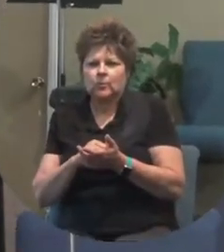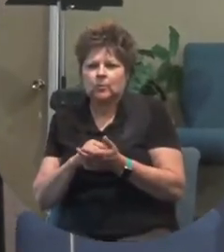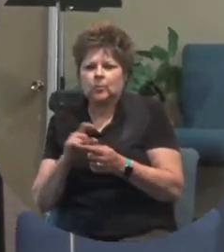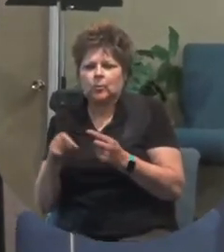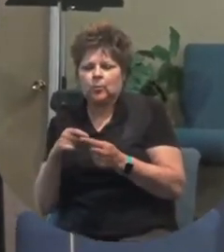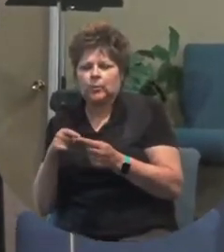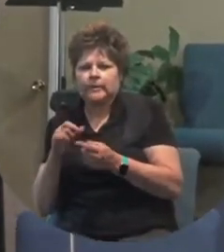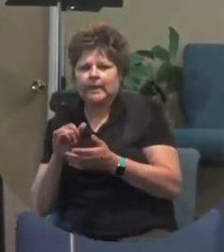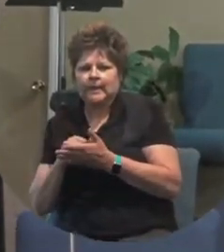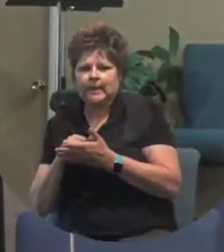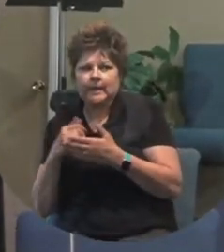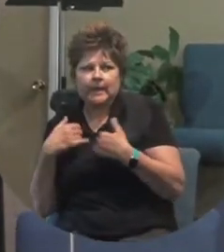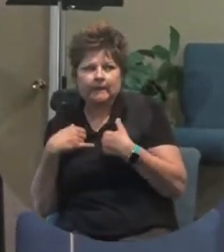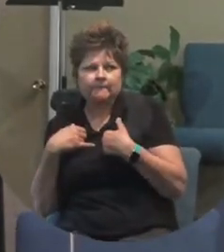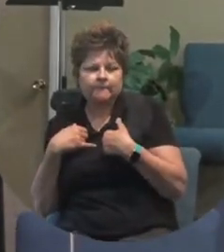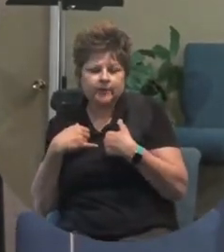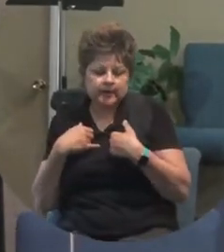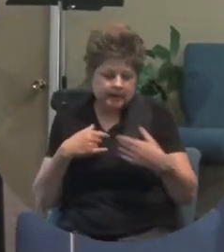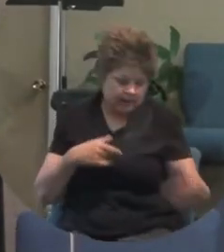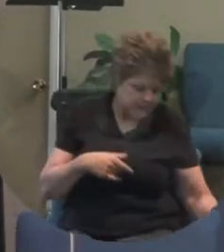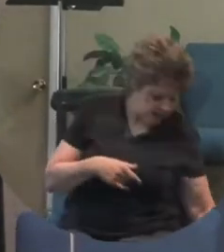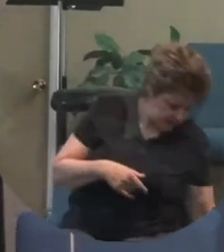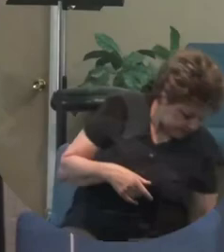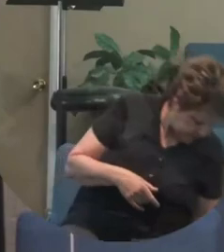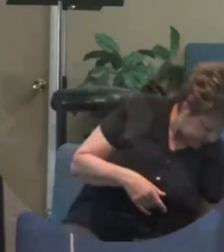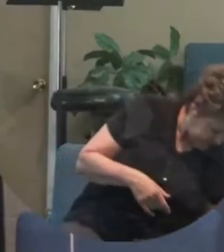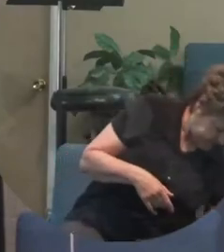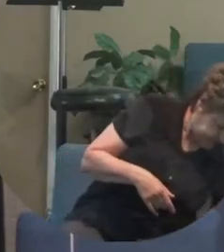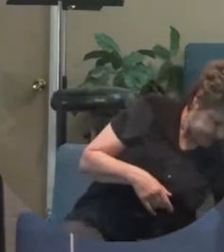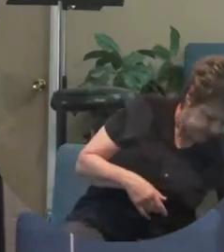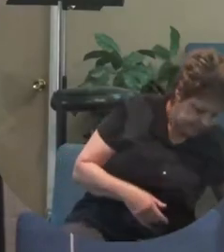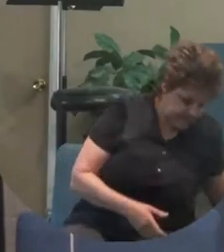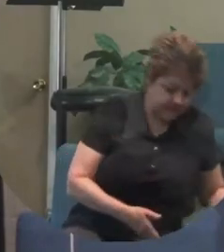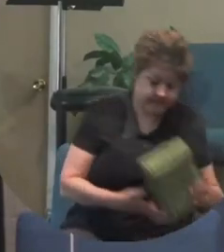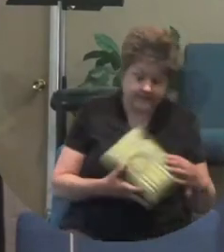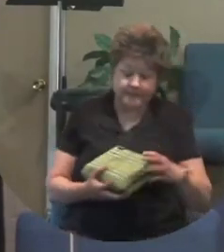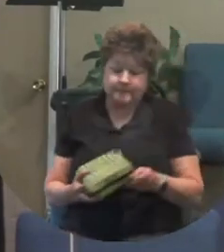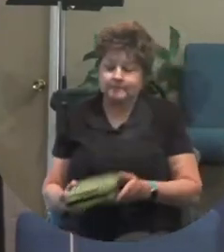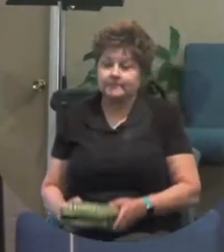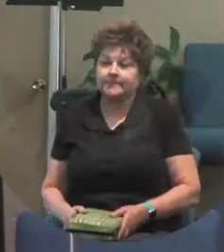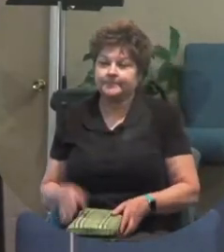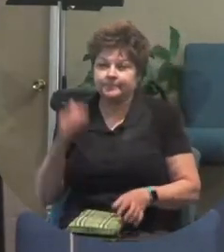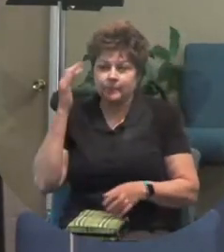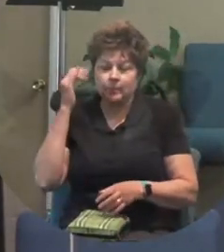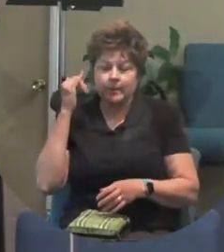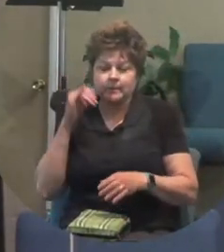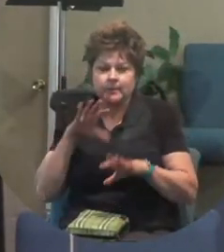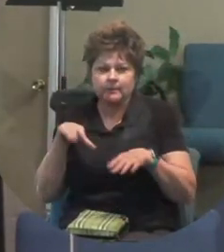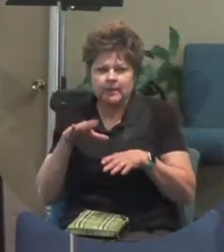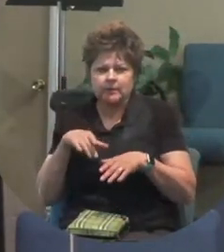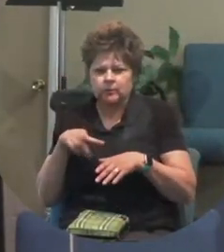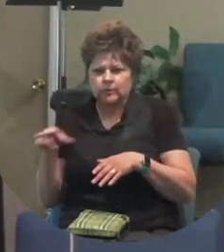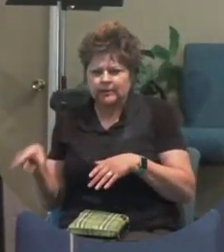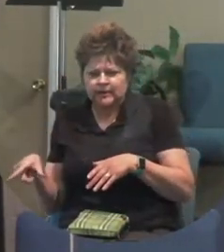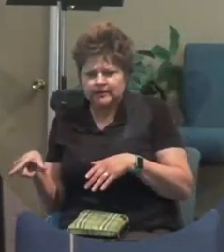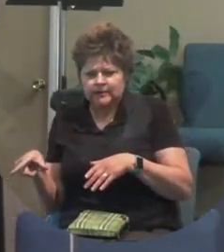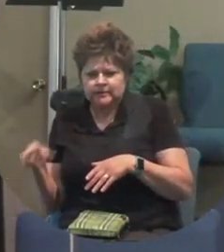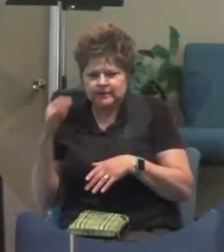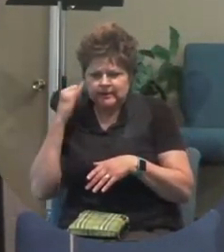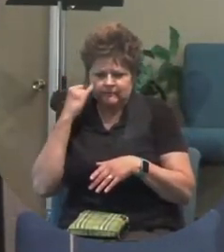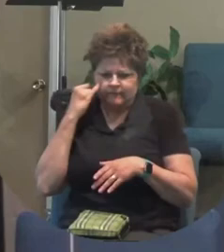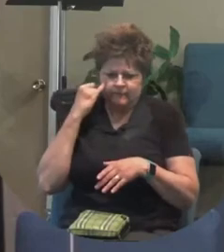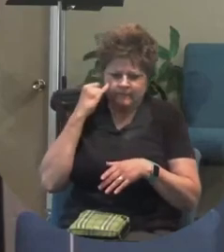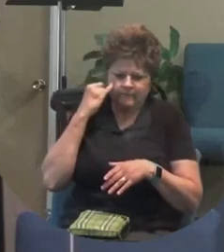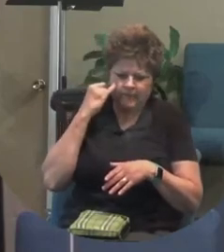this? Why would they do this if I did